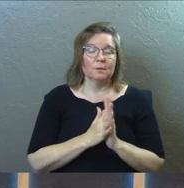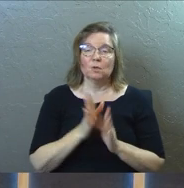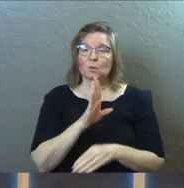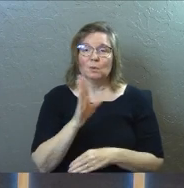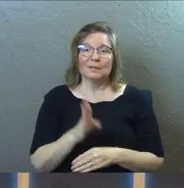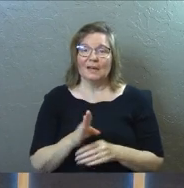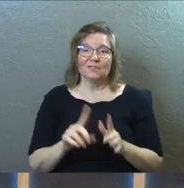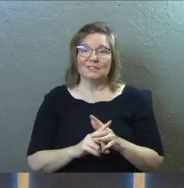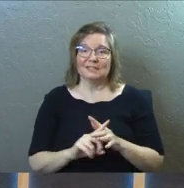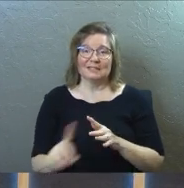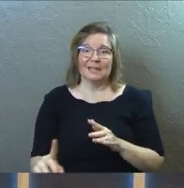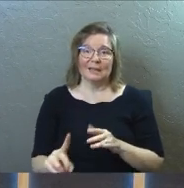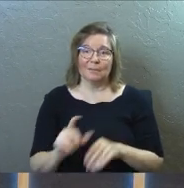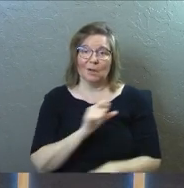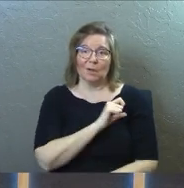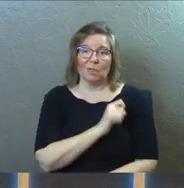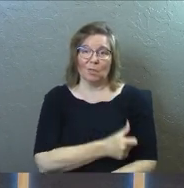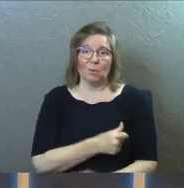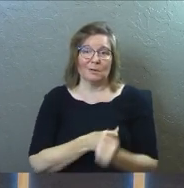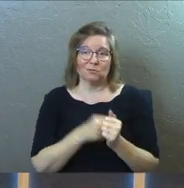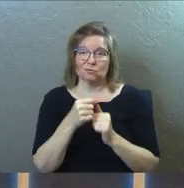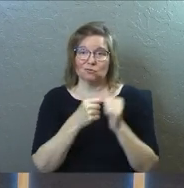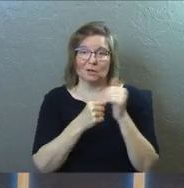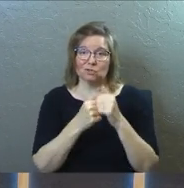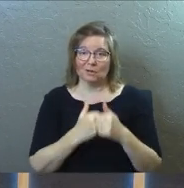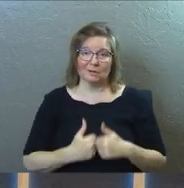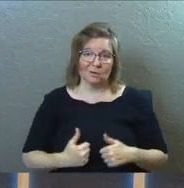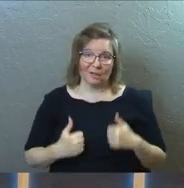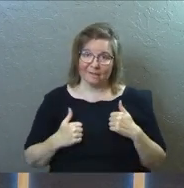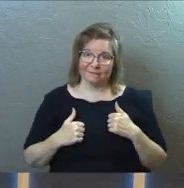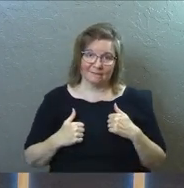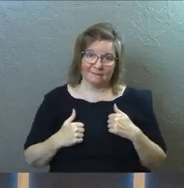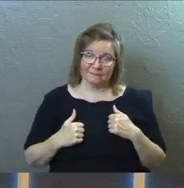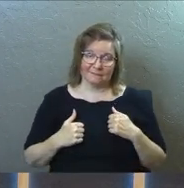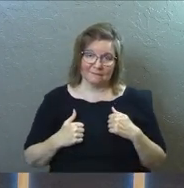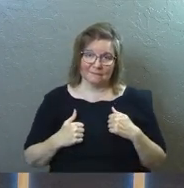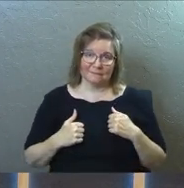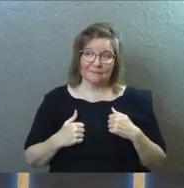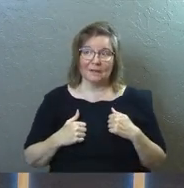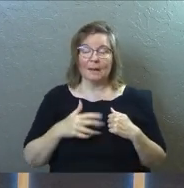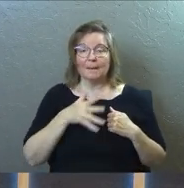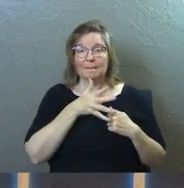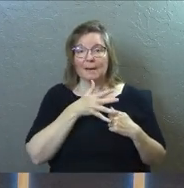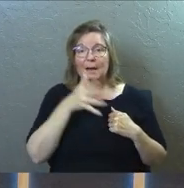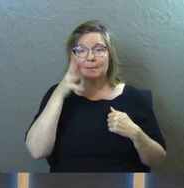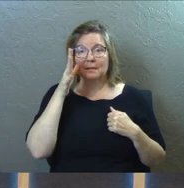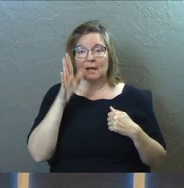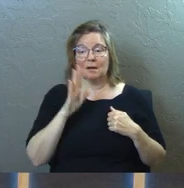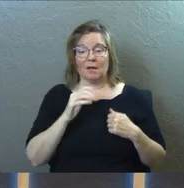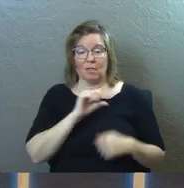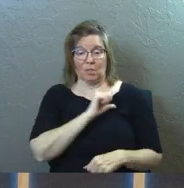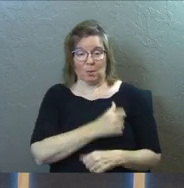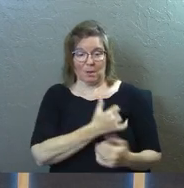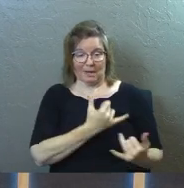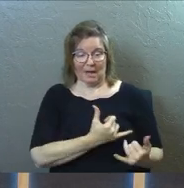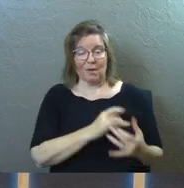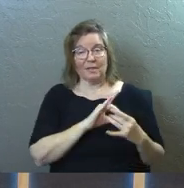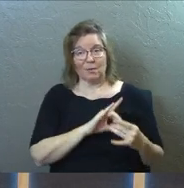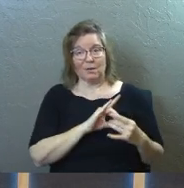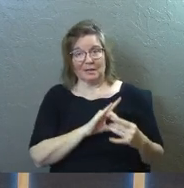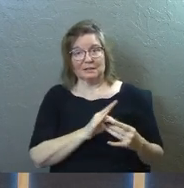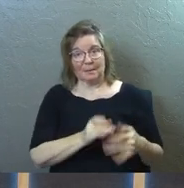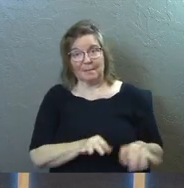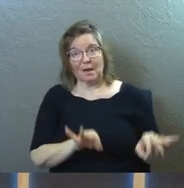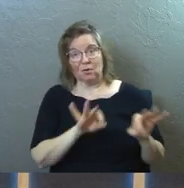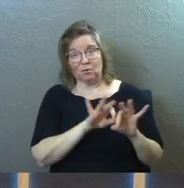You will never escape authority structures in your life. Mom and dad are their authority now, and that